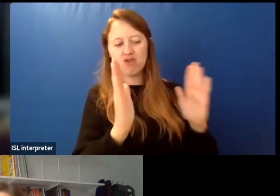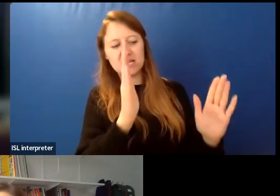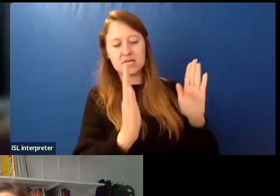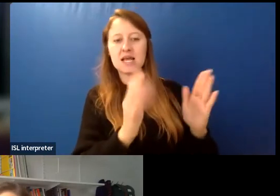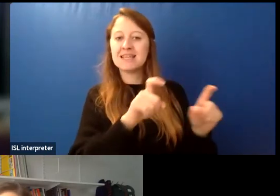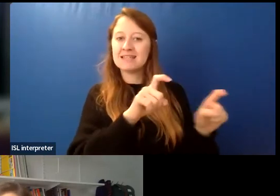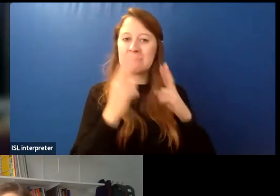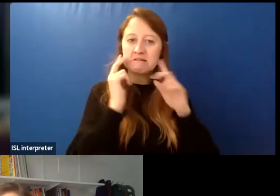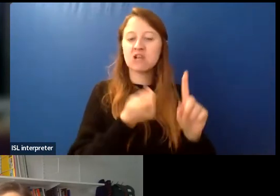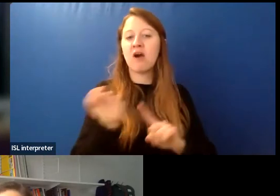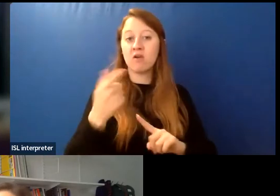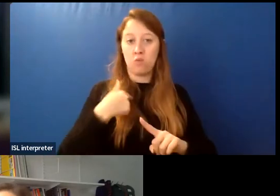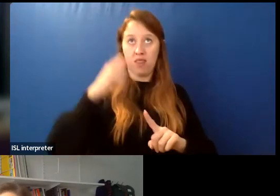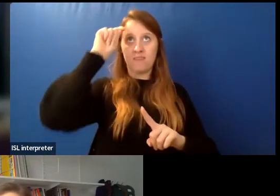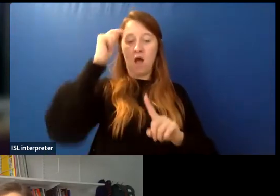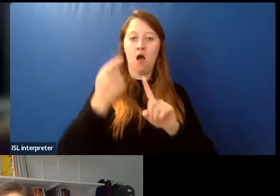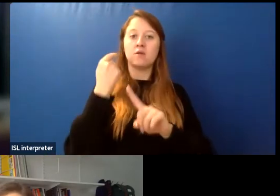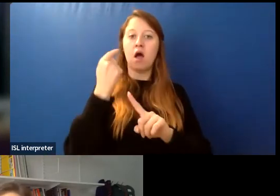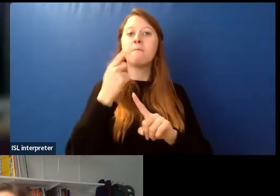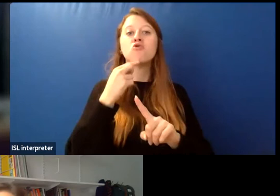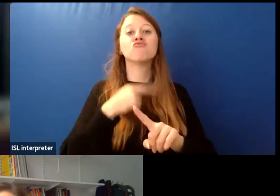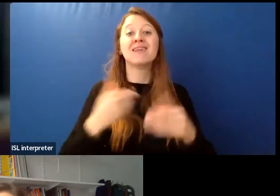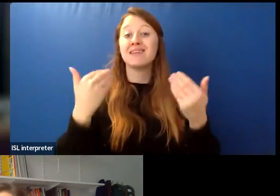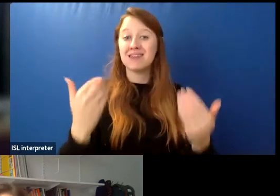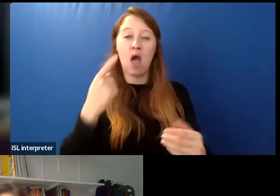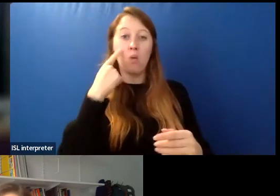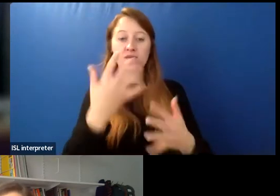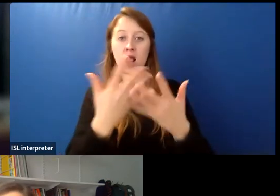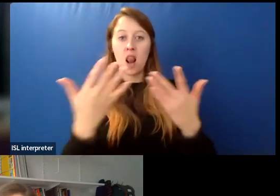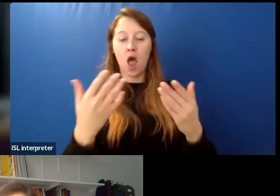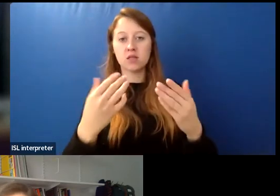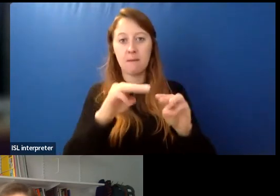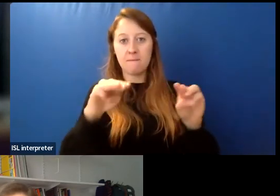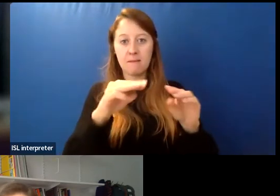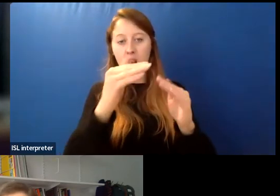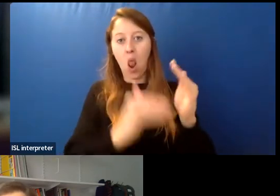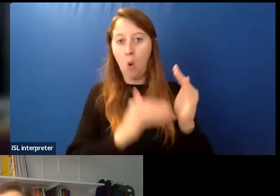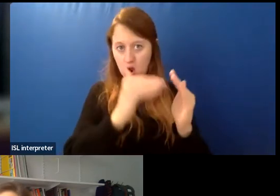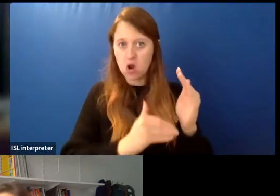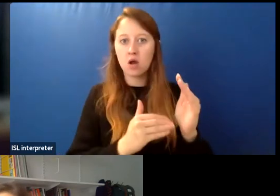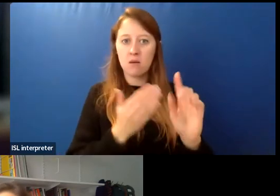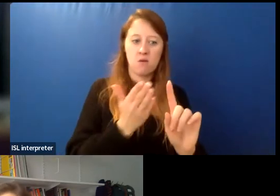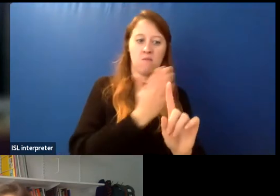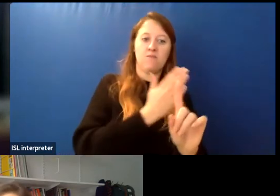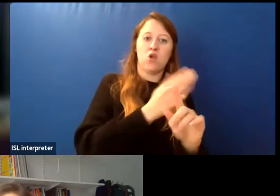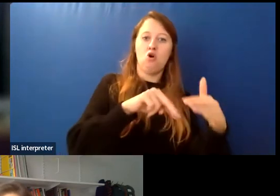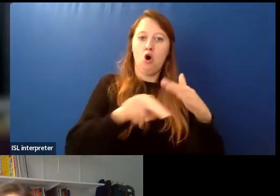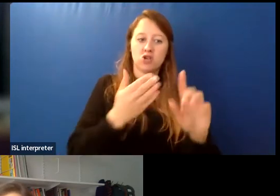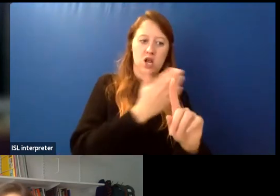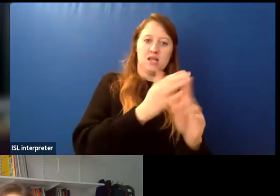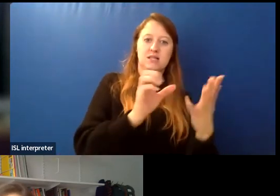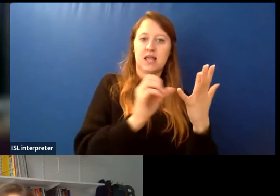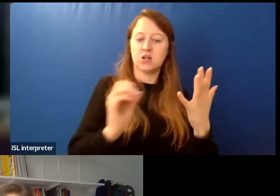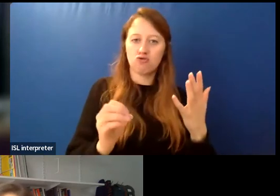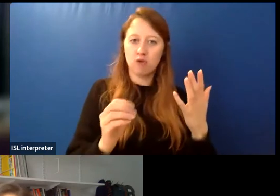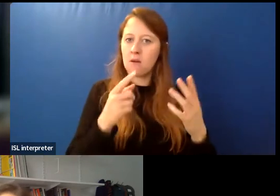numbers of people that we're seeing are quite a lot lower than that. So we're quite concerned that there are people who are kind of falling through the cracks and still being